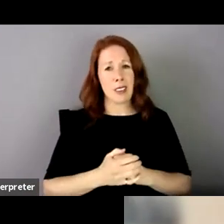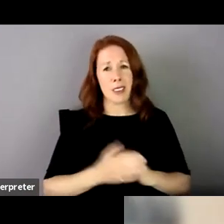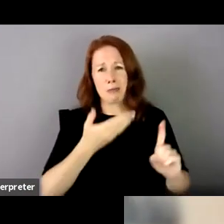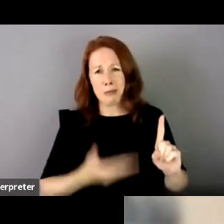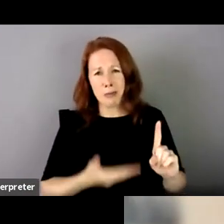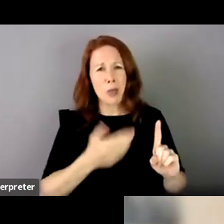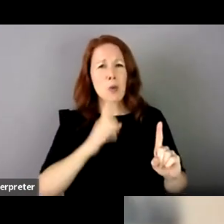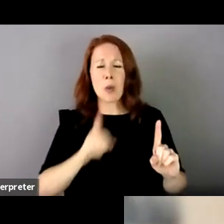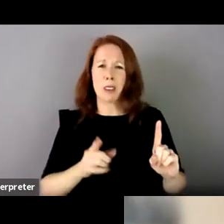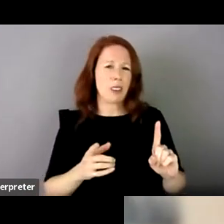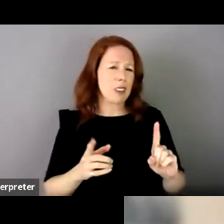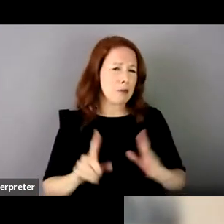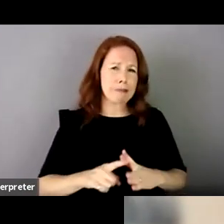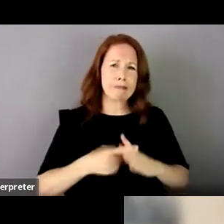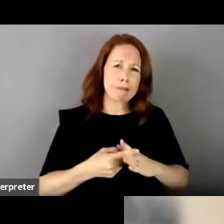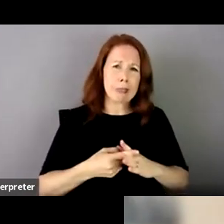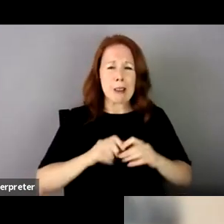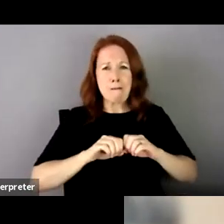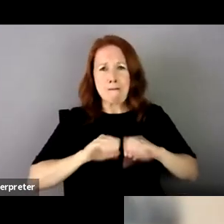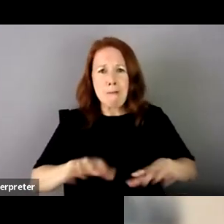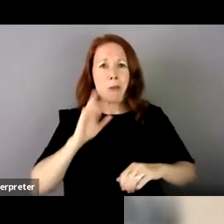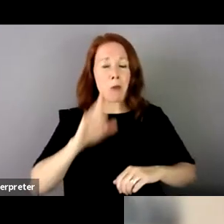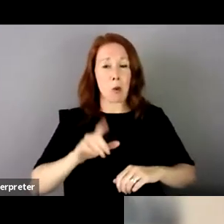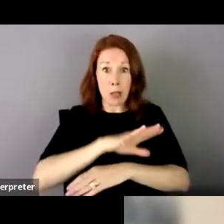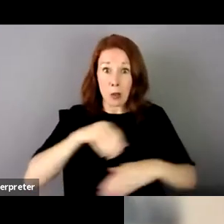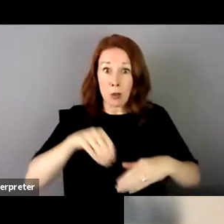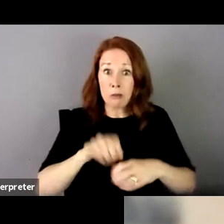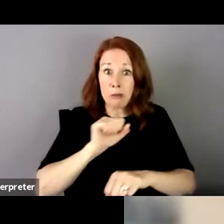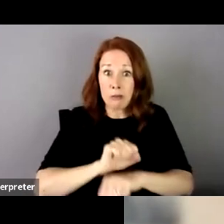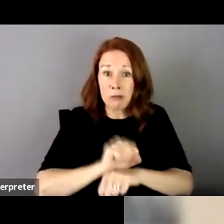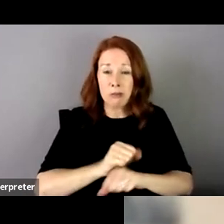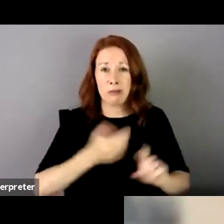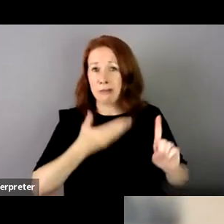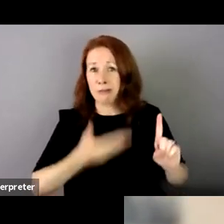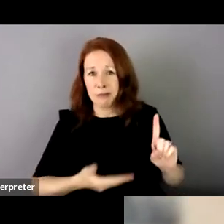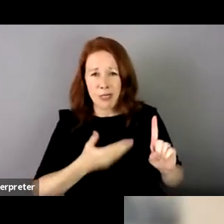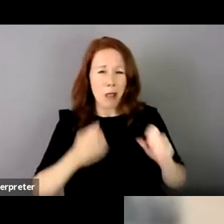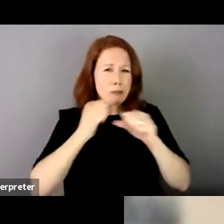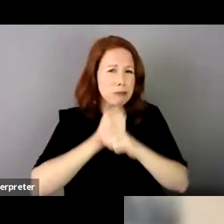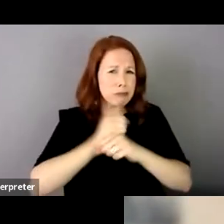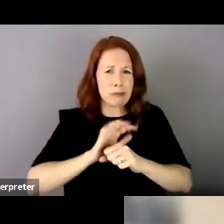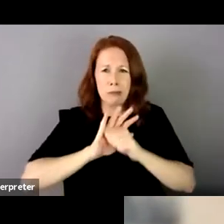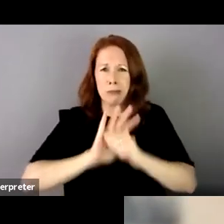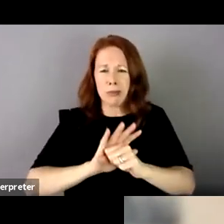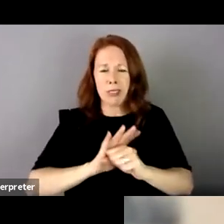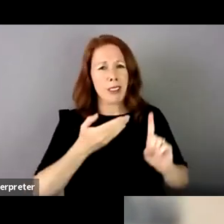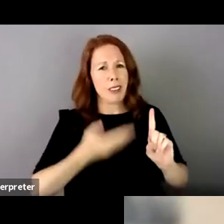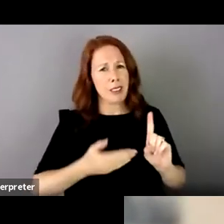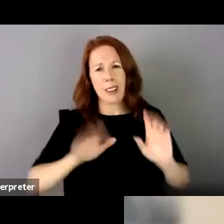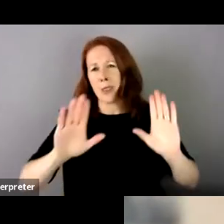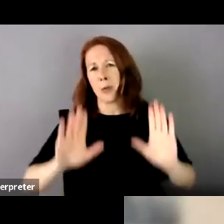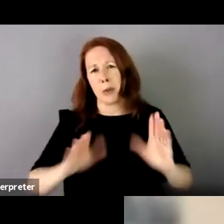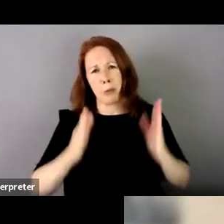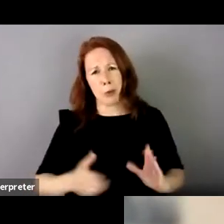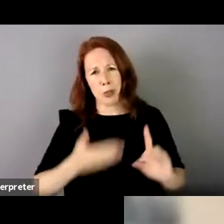incredible pioneer for inclusive employment and a just a standout individual